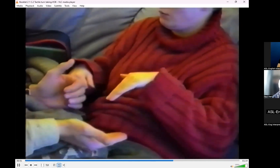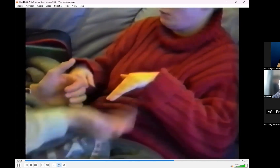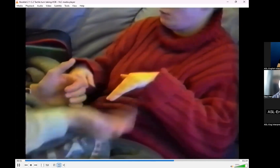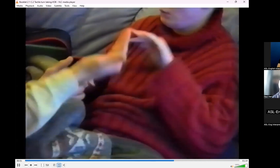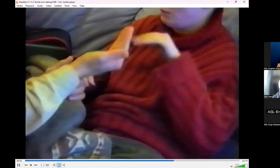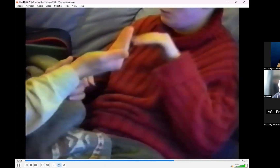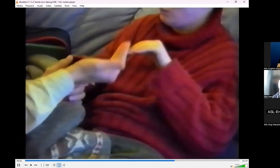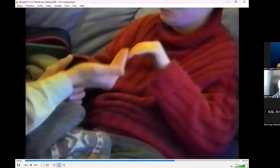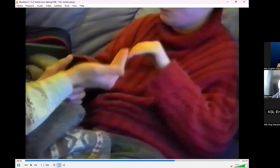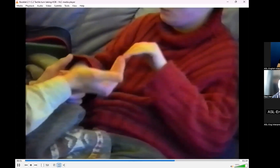Bare på én? Oi.